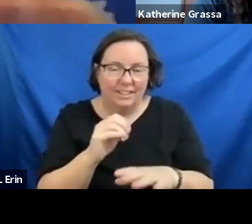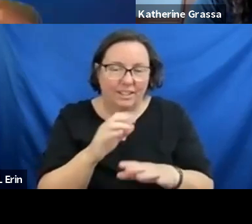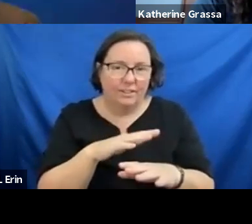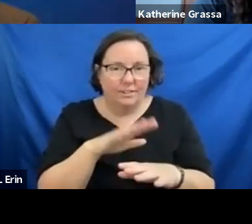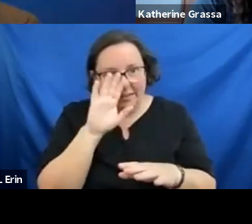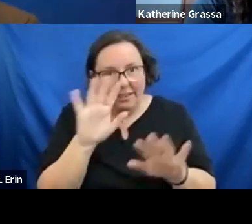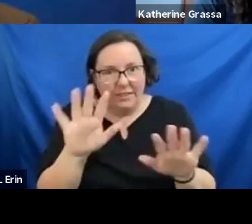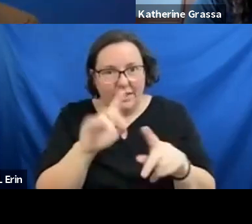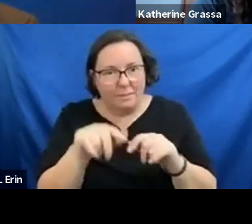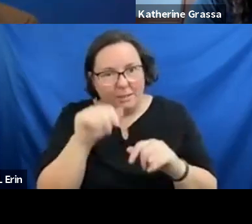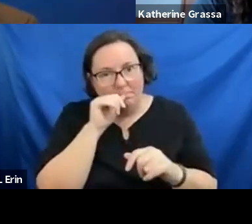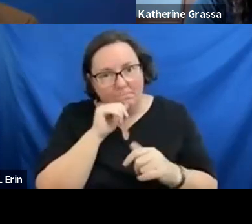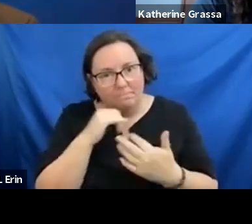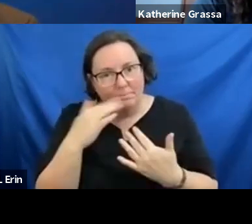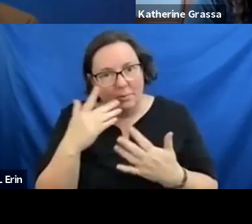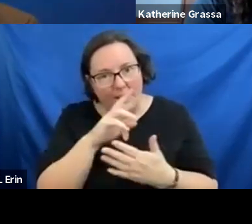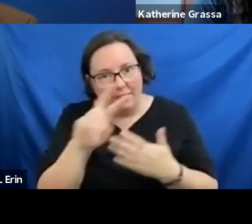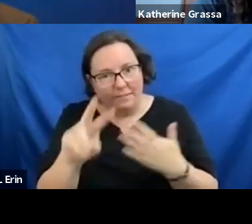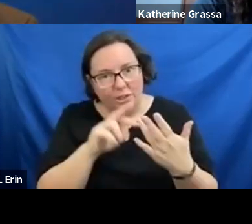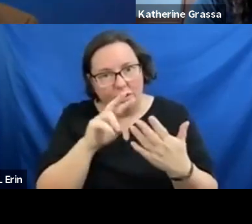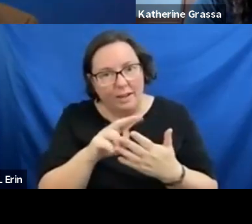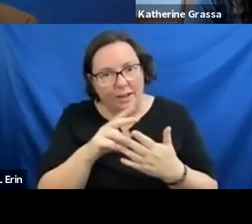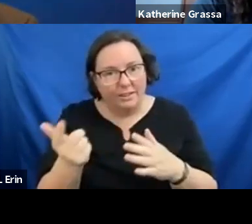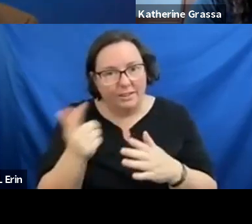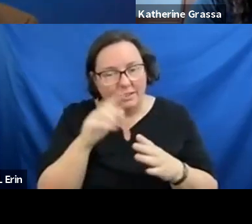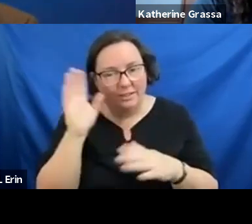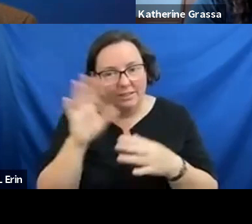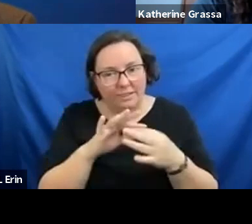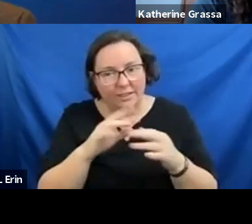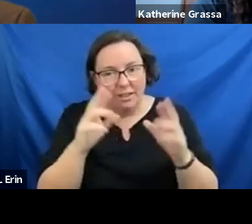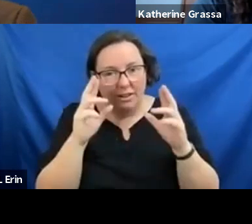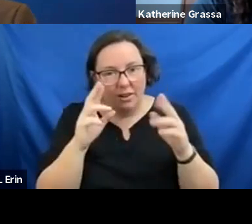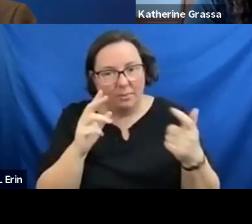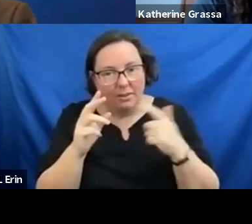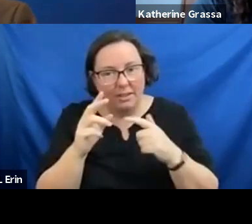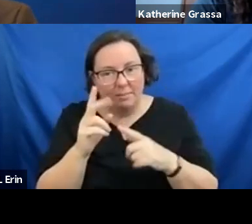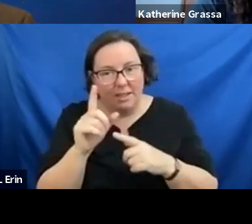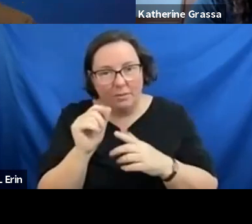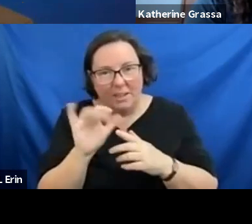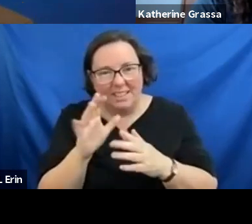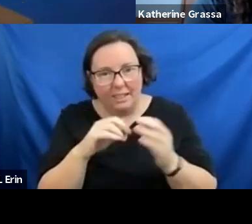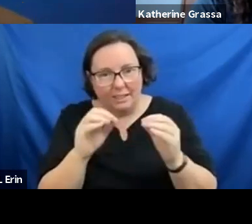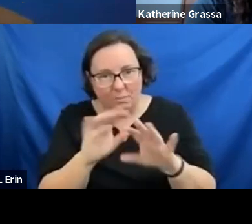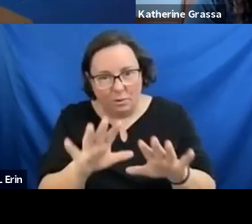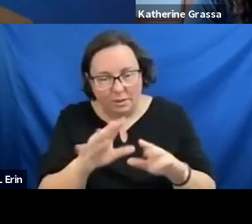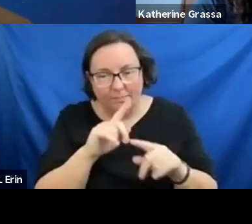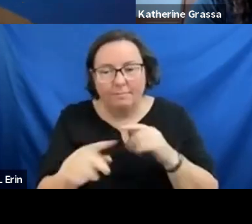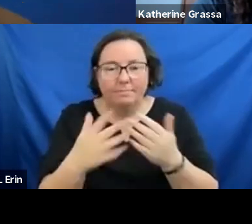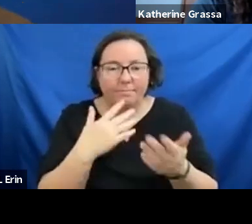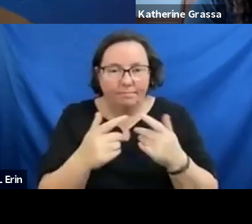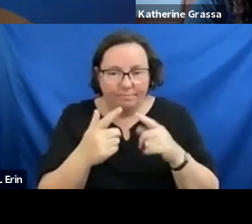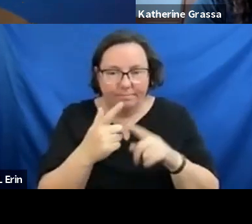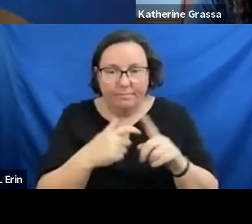been sitting here for more than 2 hours to listen to you. I hope you can give me 20 more seconds. So I'm from